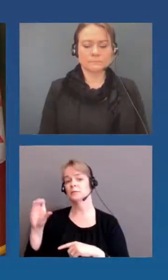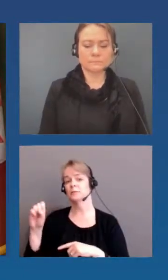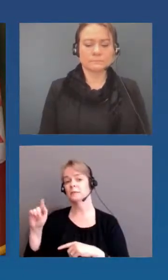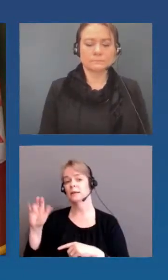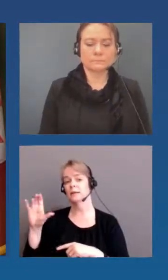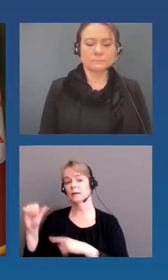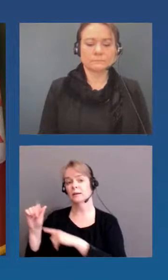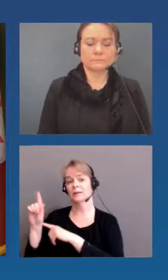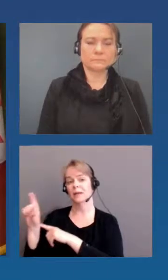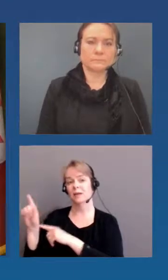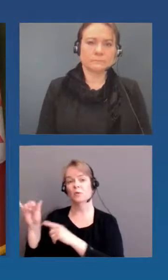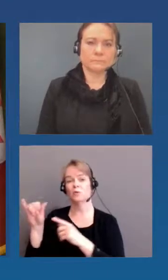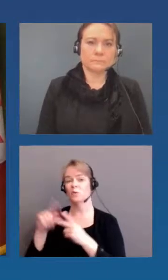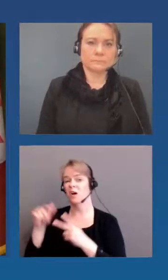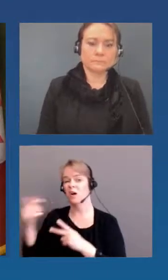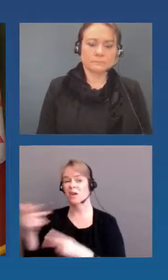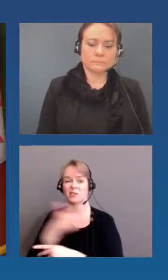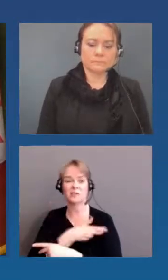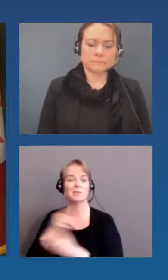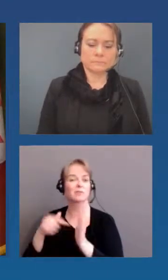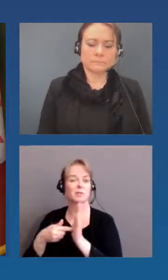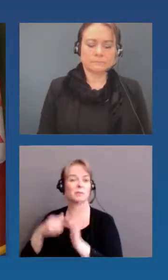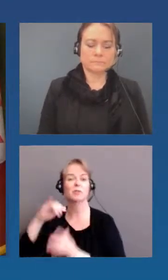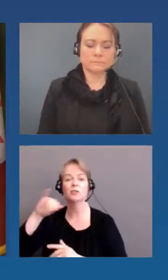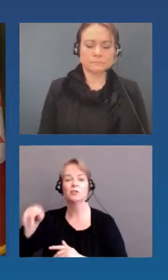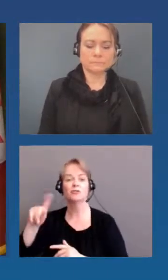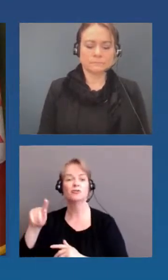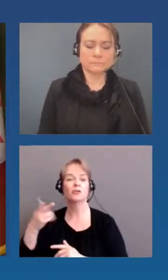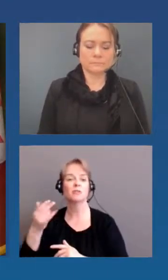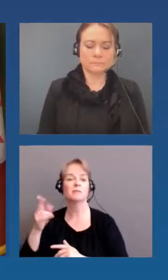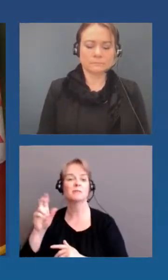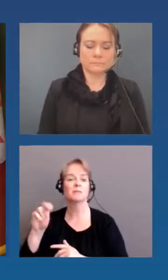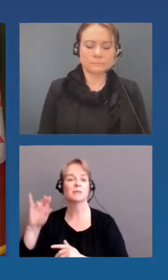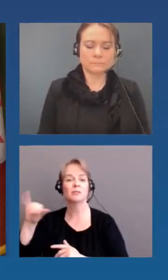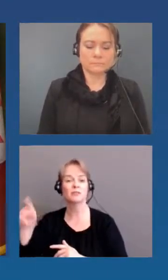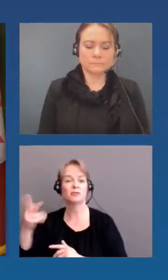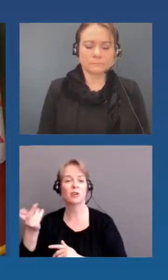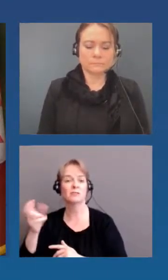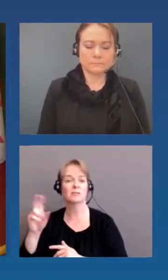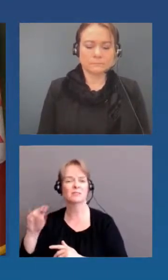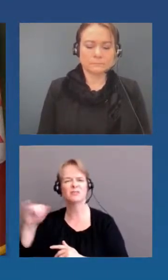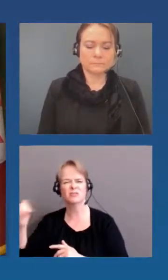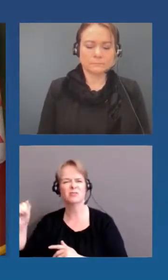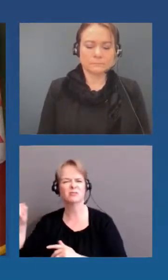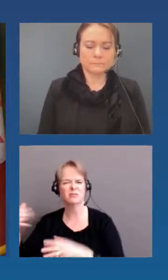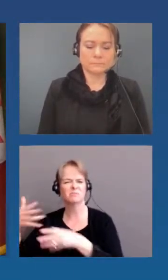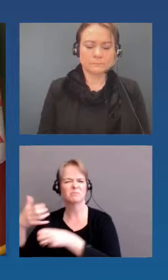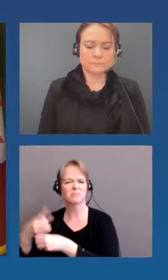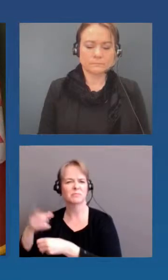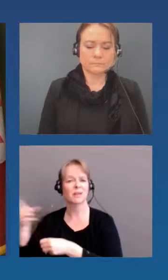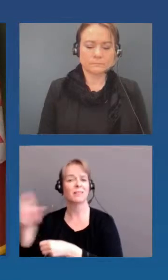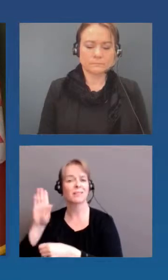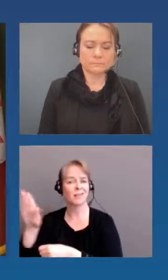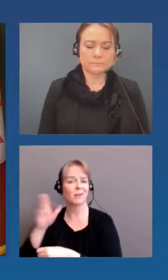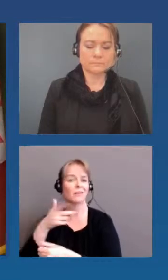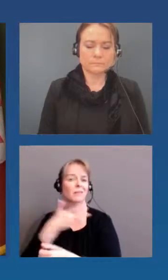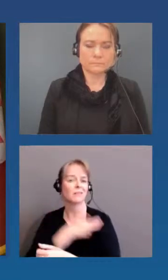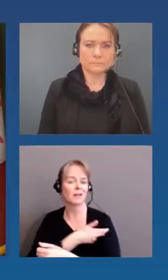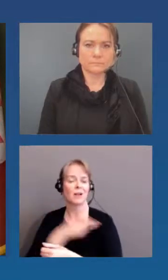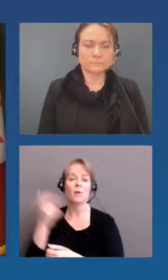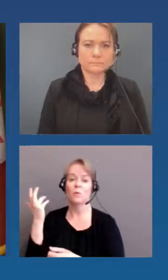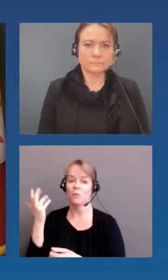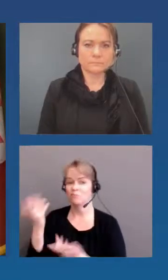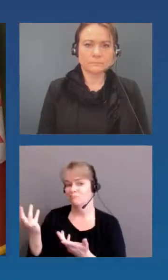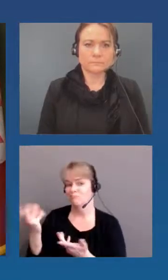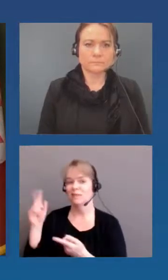may be coming online, the Johnson & Johnson vaccine, because they have less problems with regards to storage and